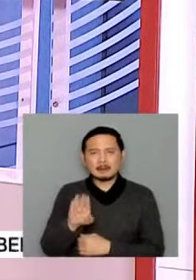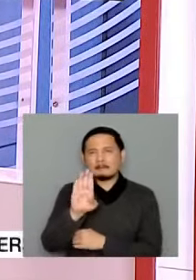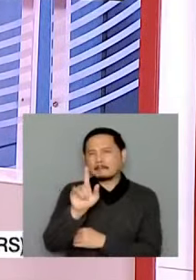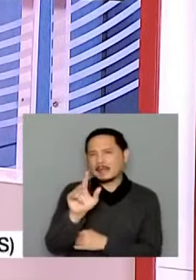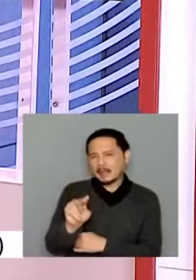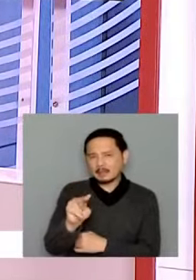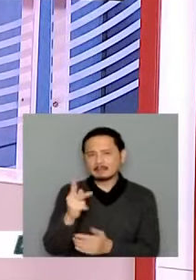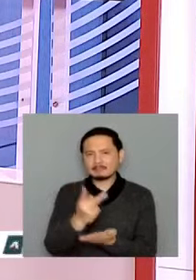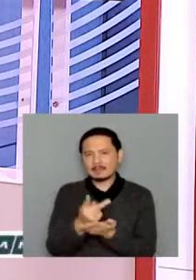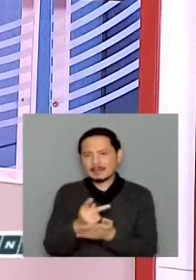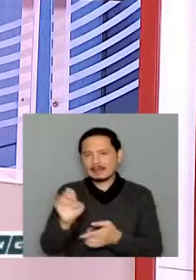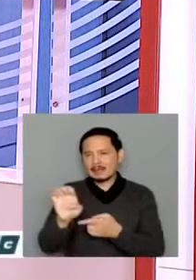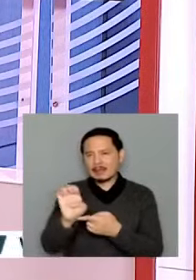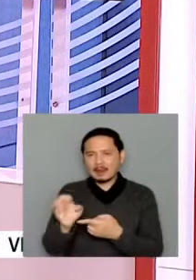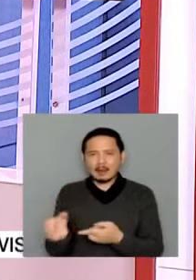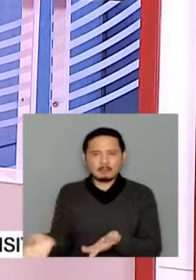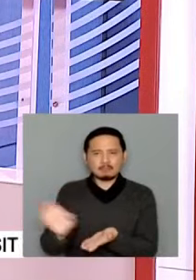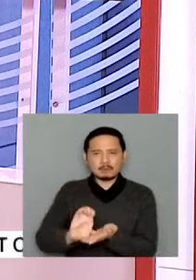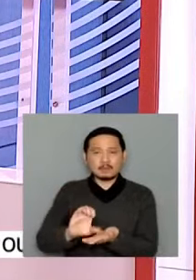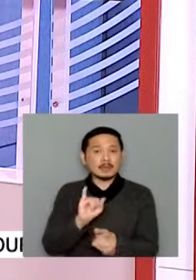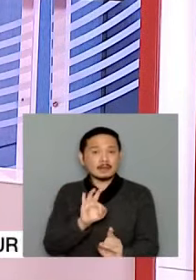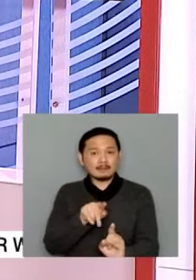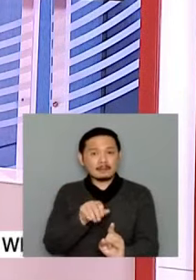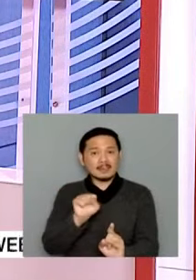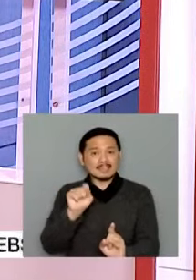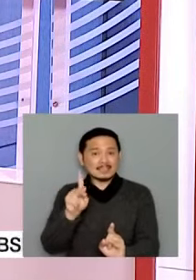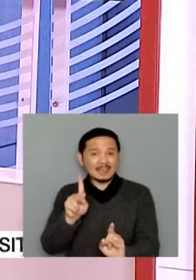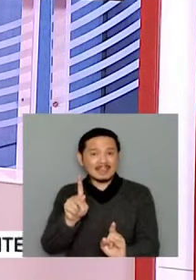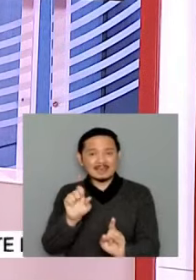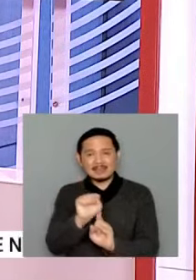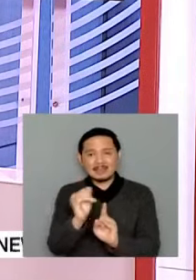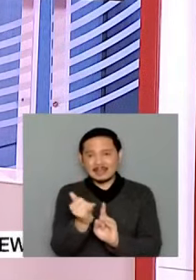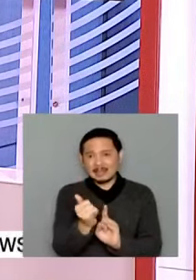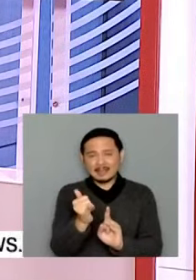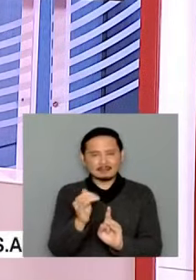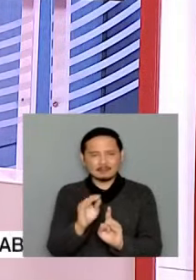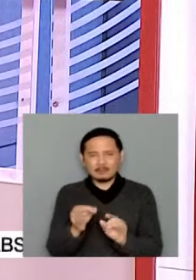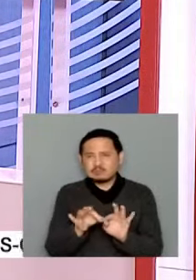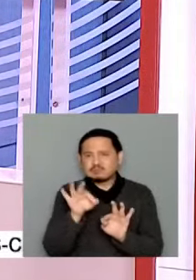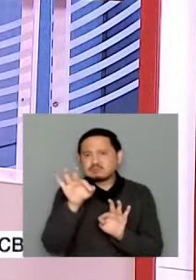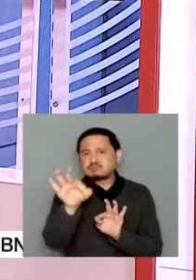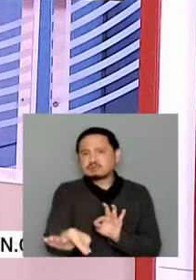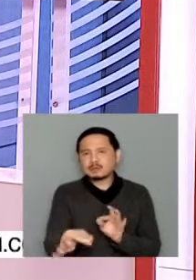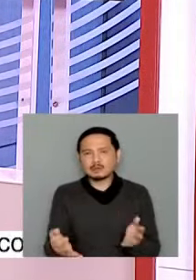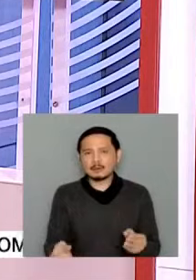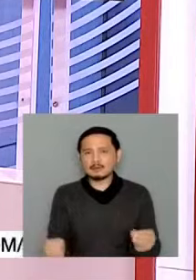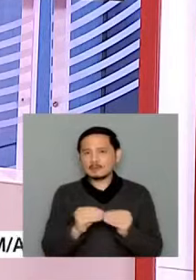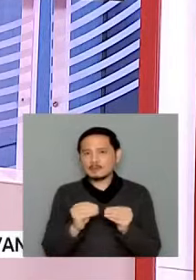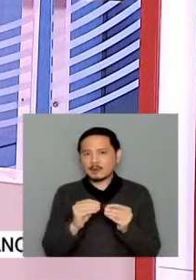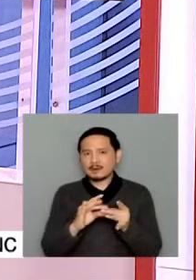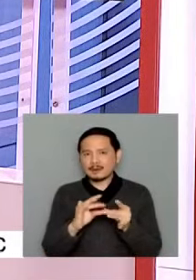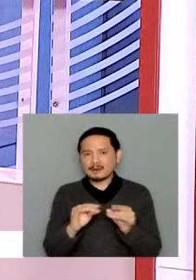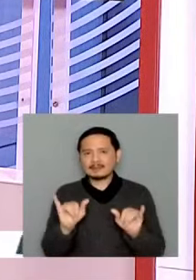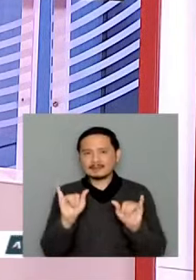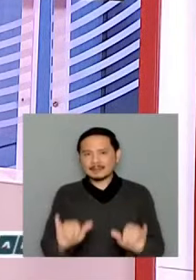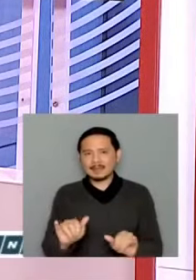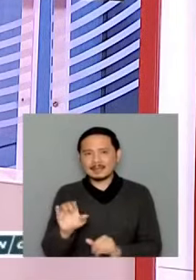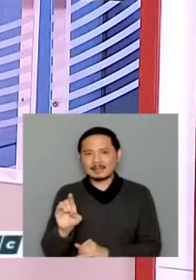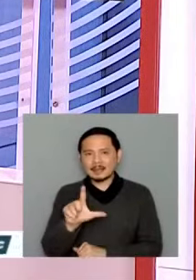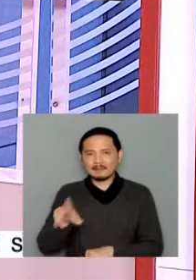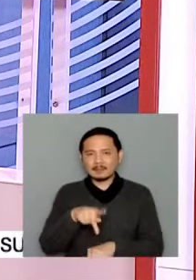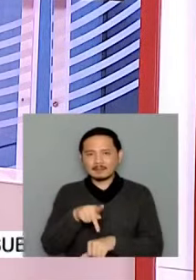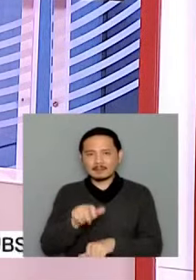in additional funding if the postponement of the village and youth council polls pushes through. Details of that story and more when Dateline Philippines returns.